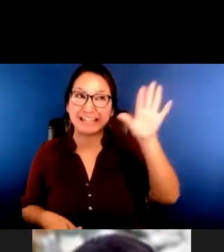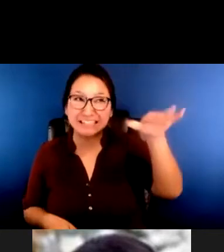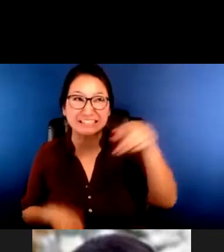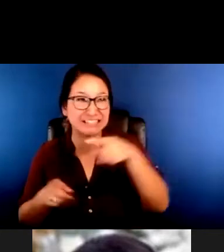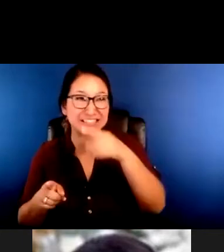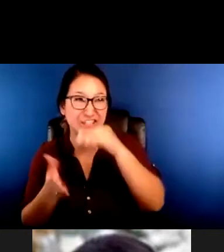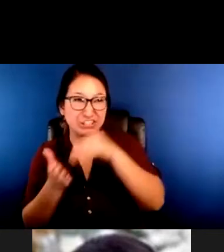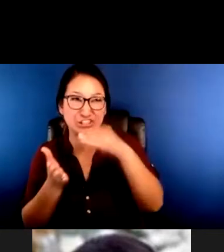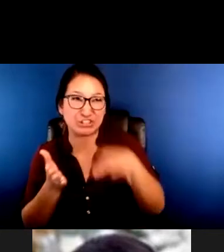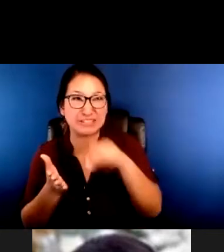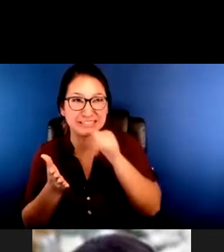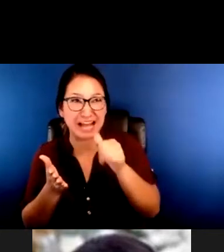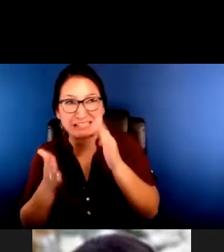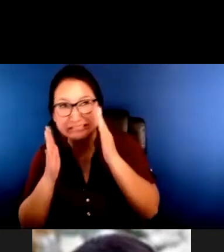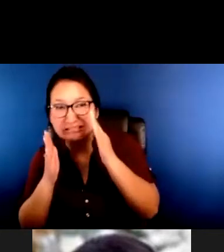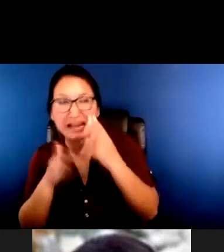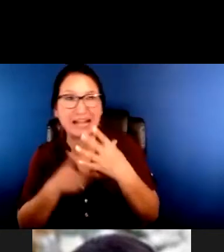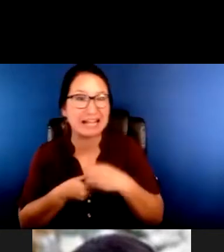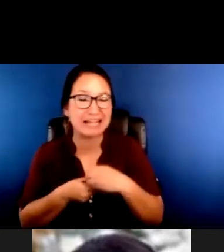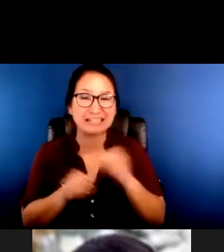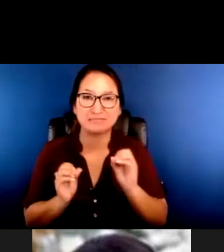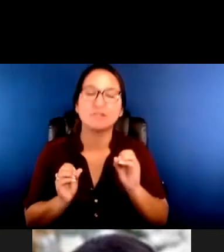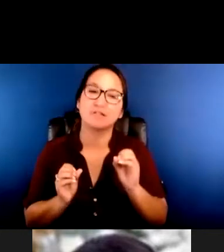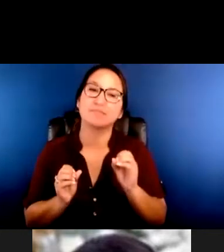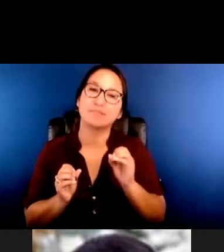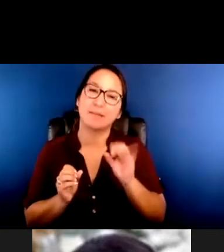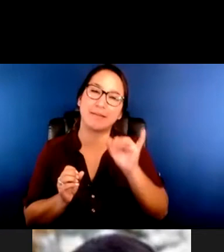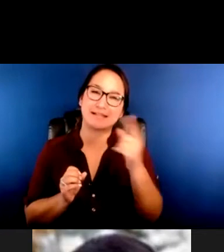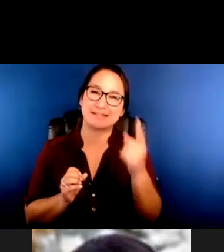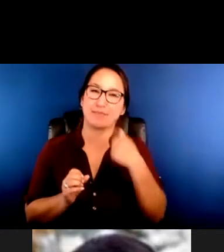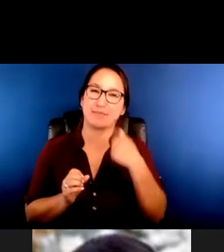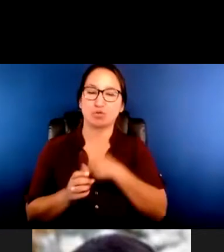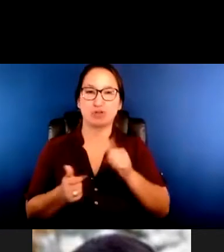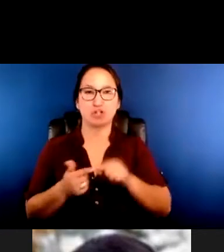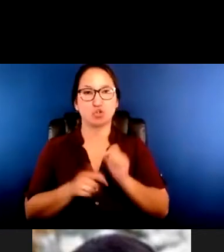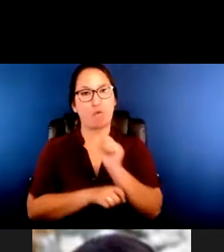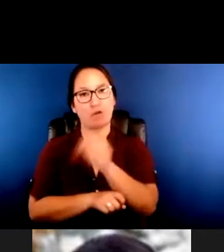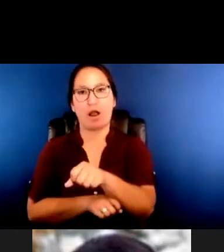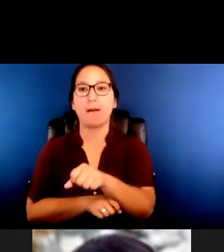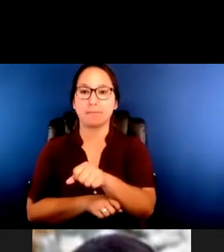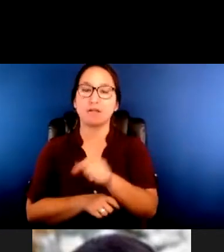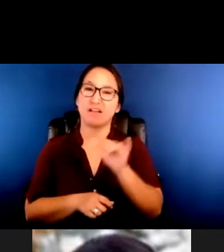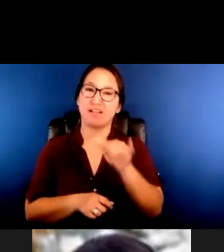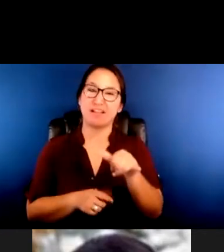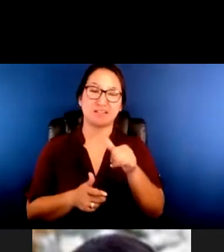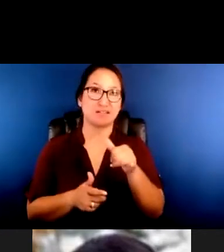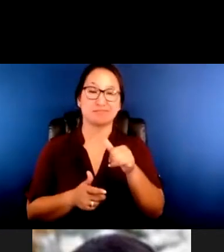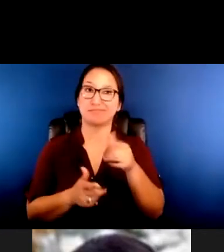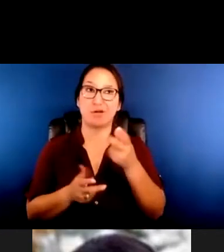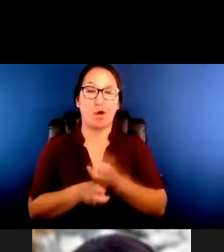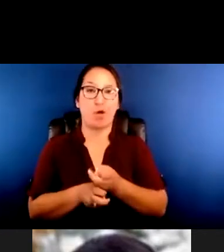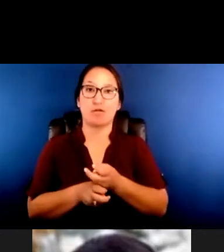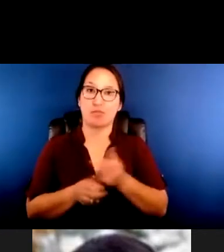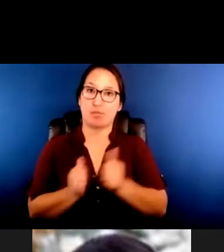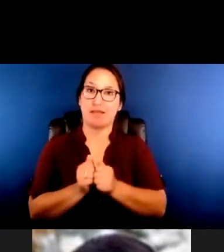not, it's something we're trying to overcome. We have Region 13. That's the biggest thing about doing the hybrid model, is yanking from two